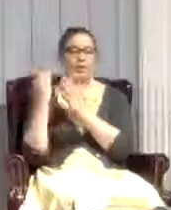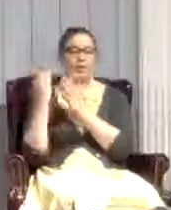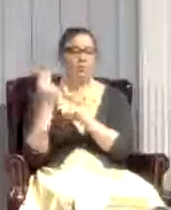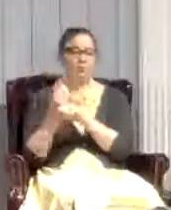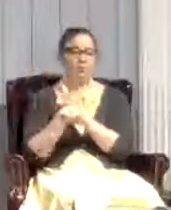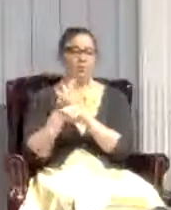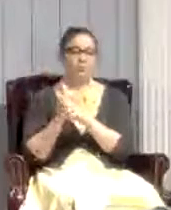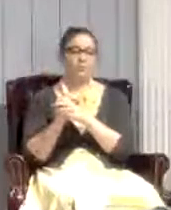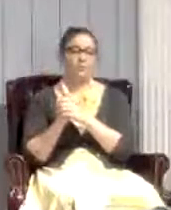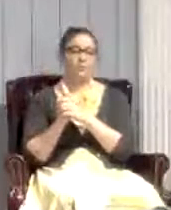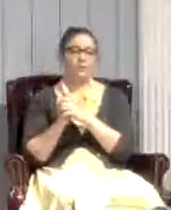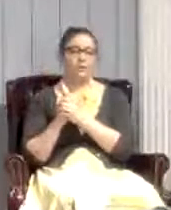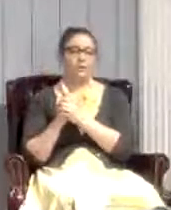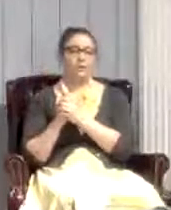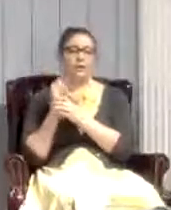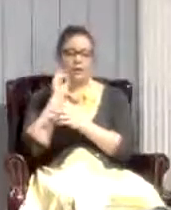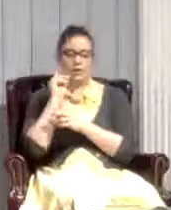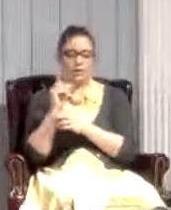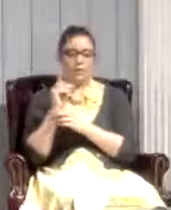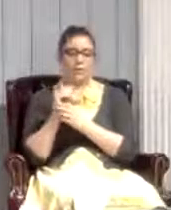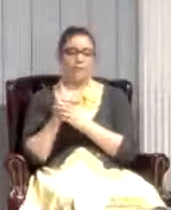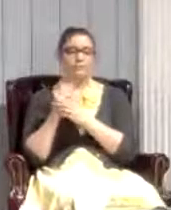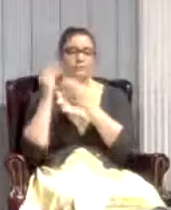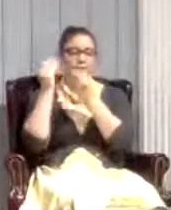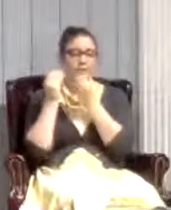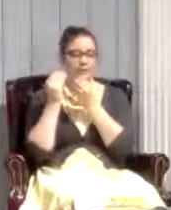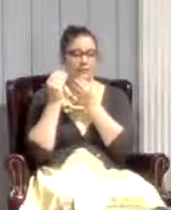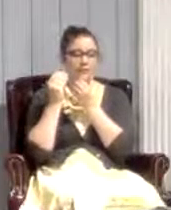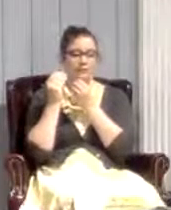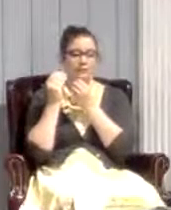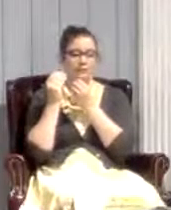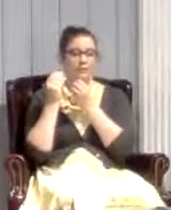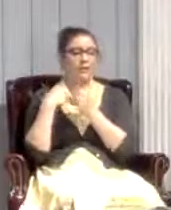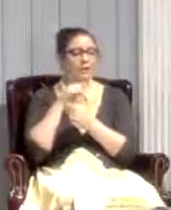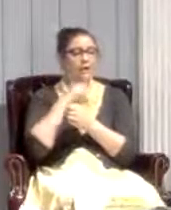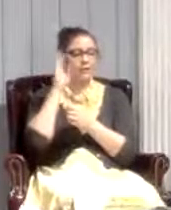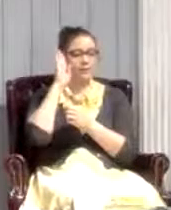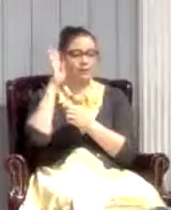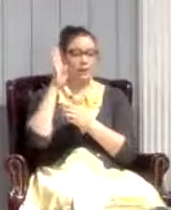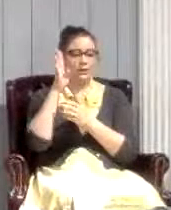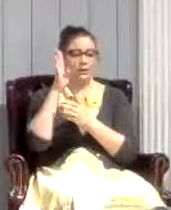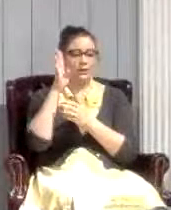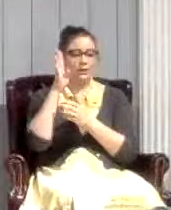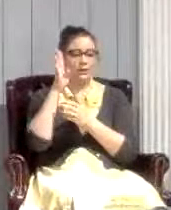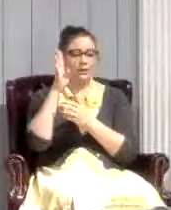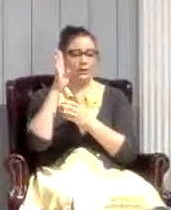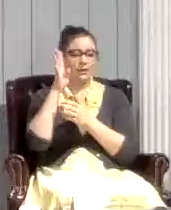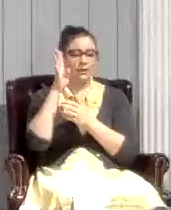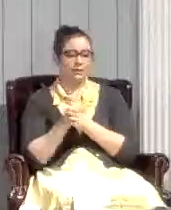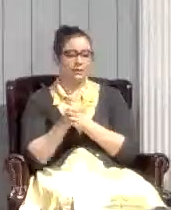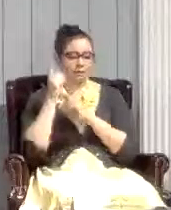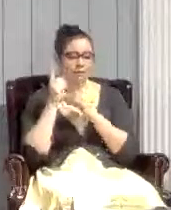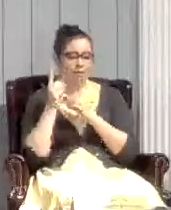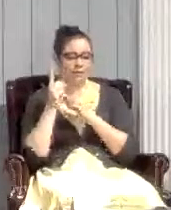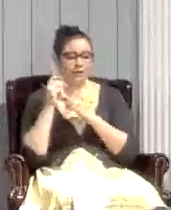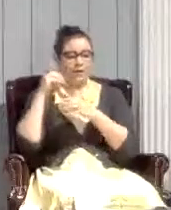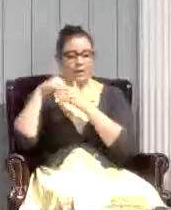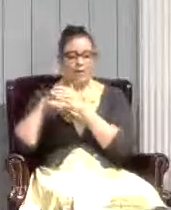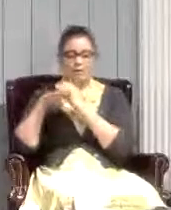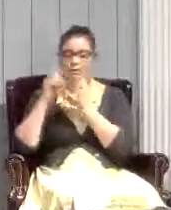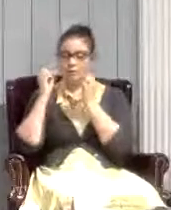give us, I like the idea of bring our thoughts into obedience of